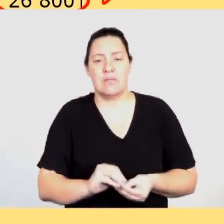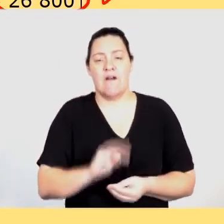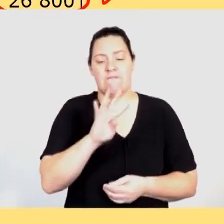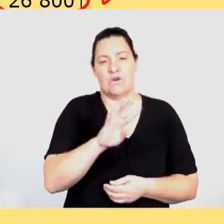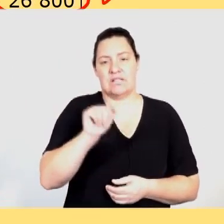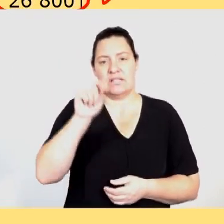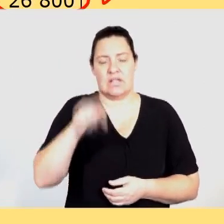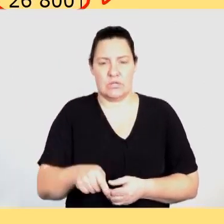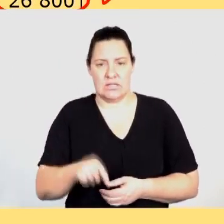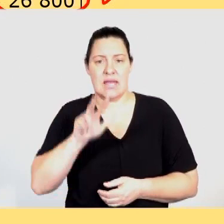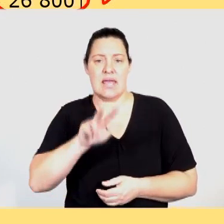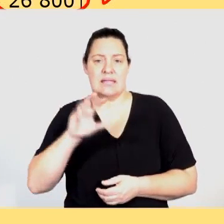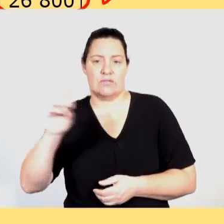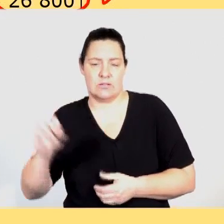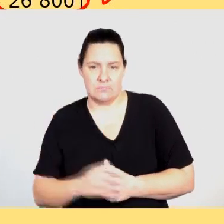your